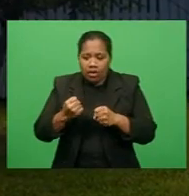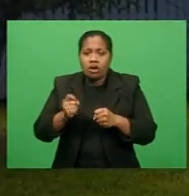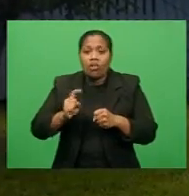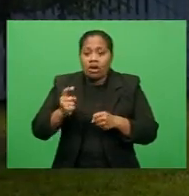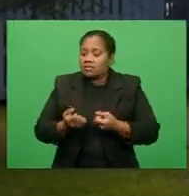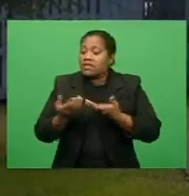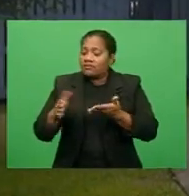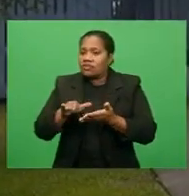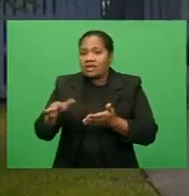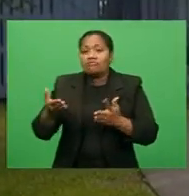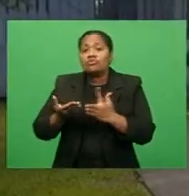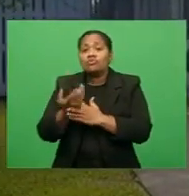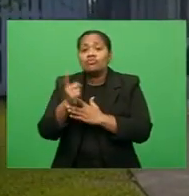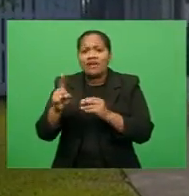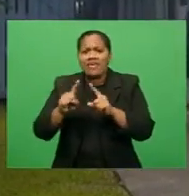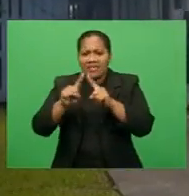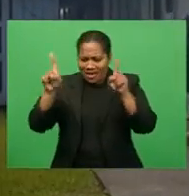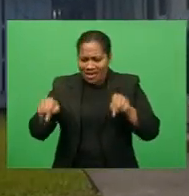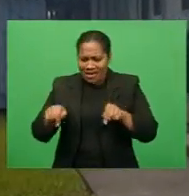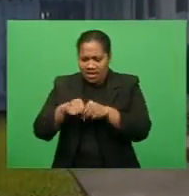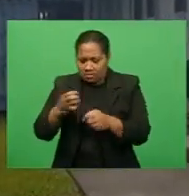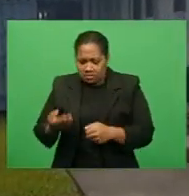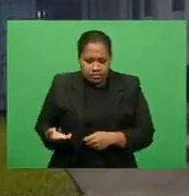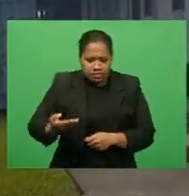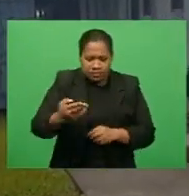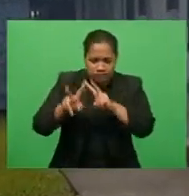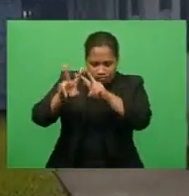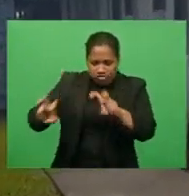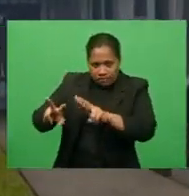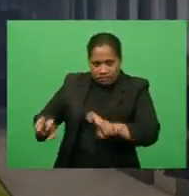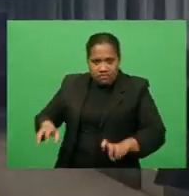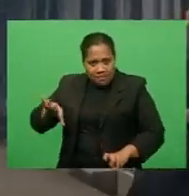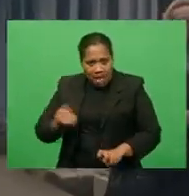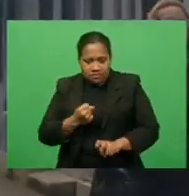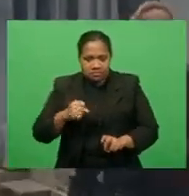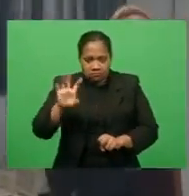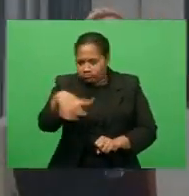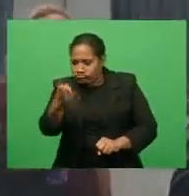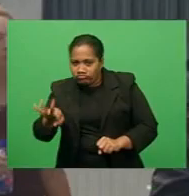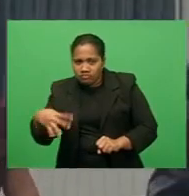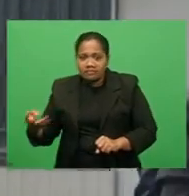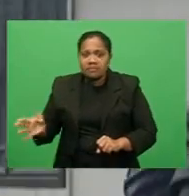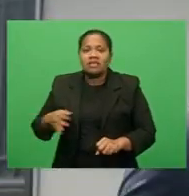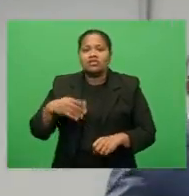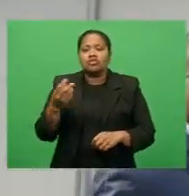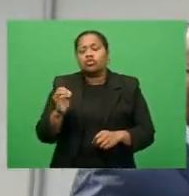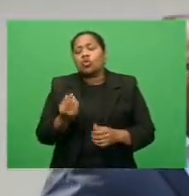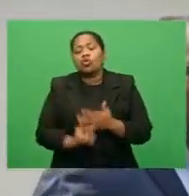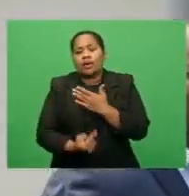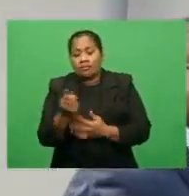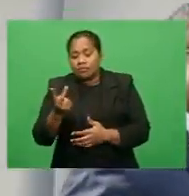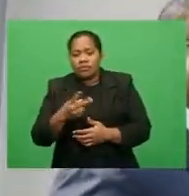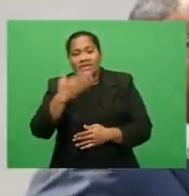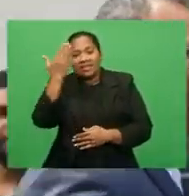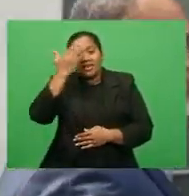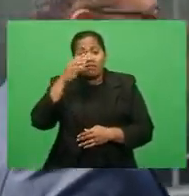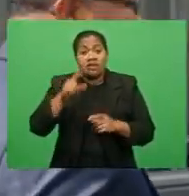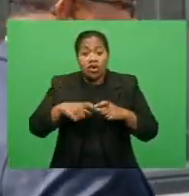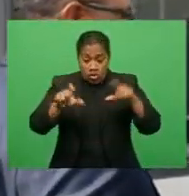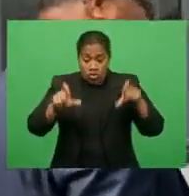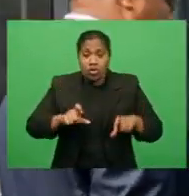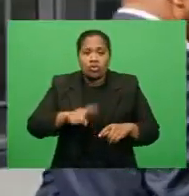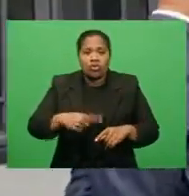warrant. FICAC had conducted 2 searches at Mara's residence and both in the evening. The trial continues tomorrow.